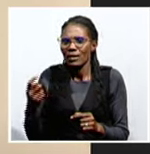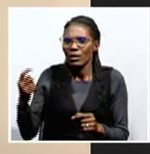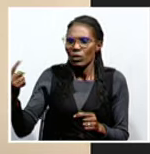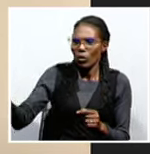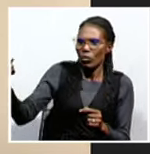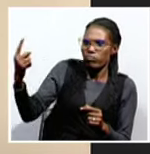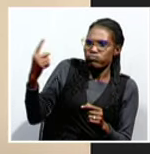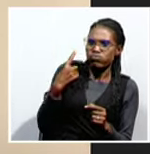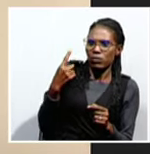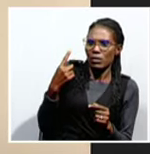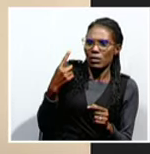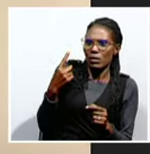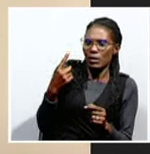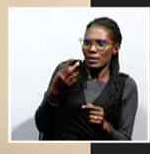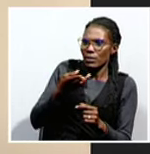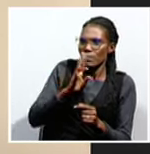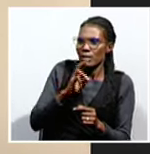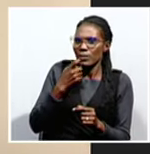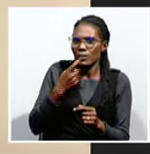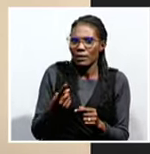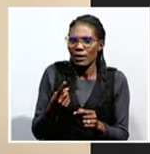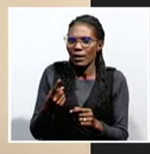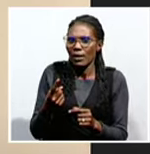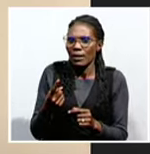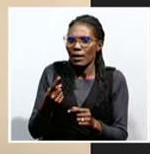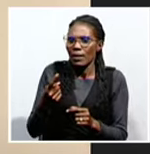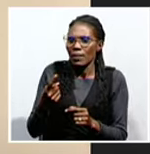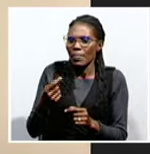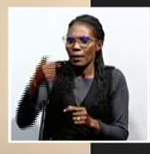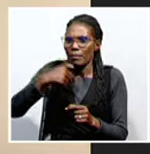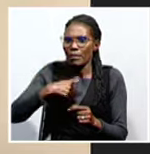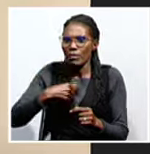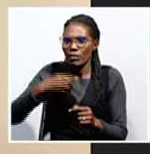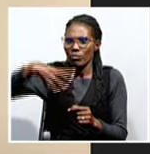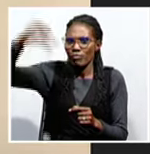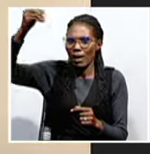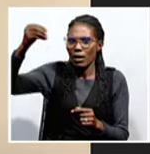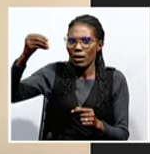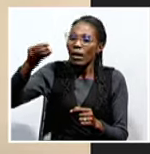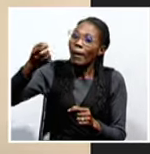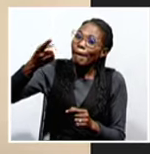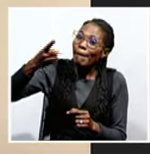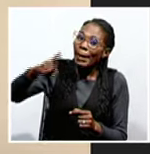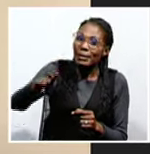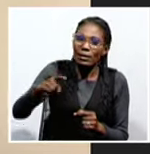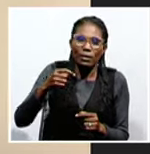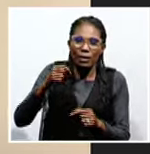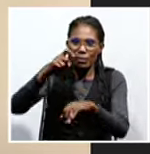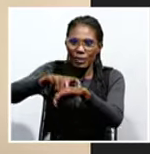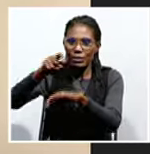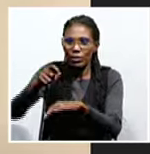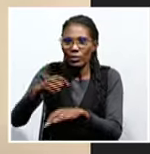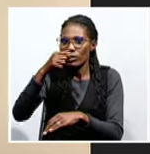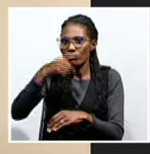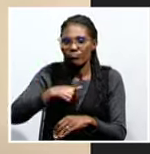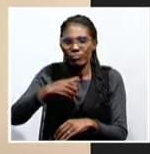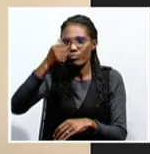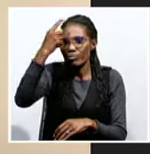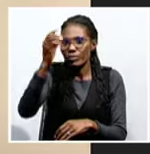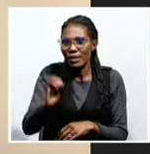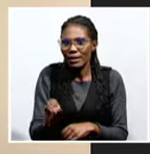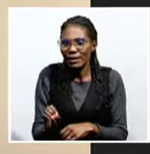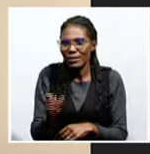he was leaving. I just did not understand then that what he meant was